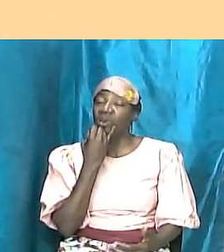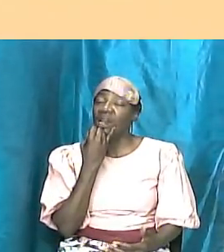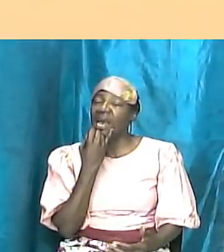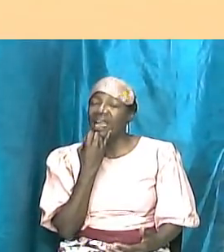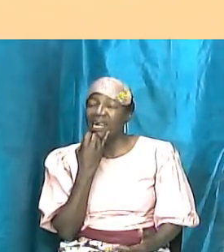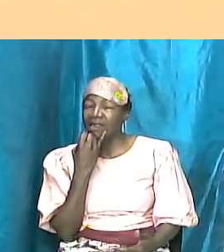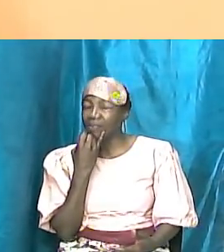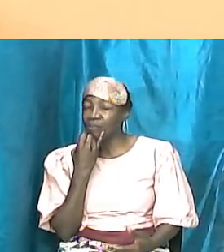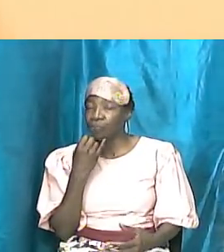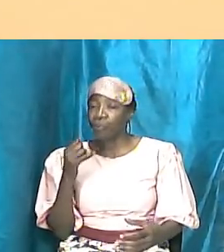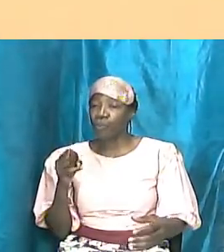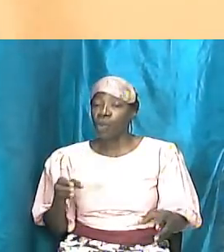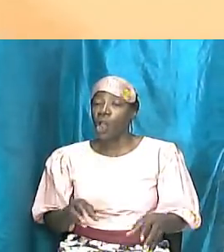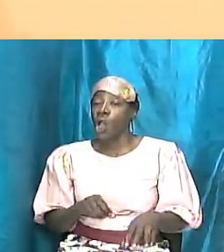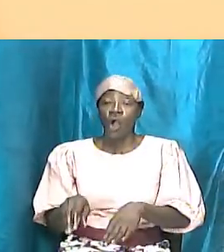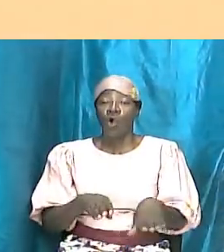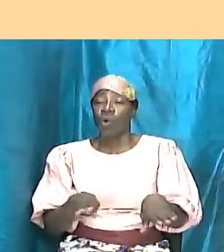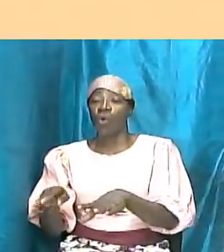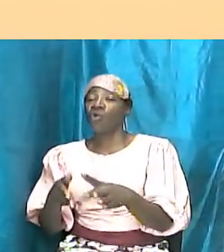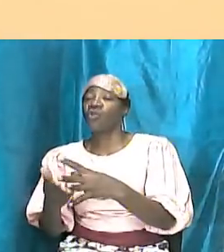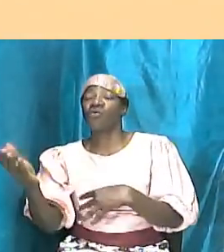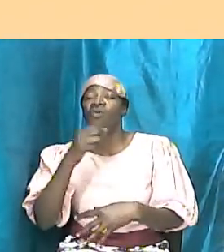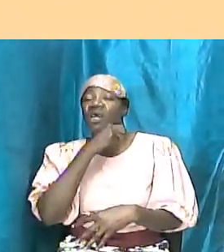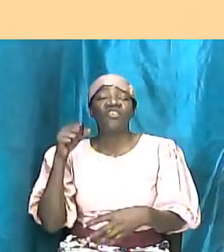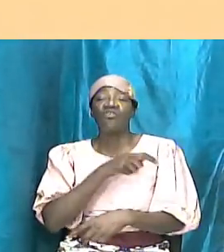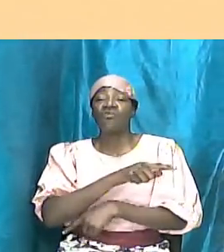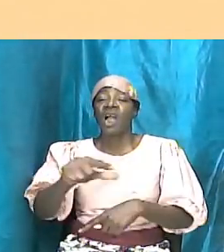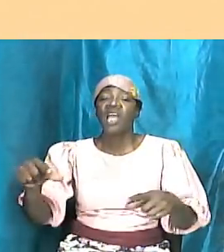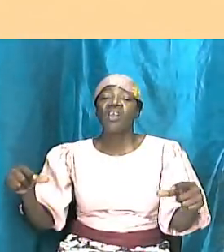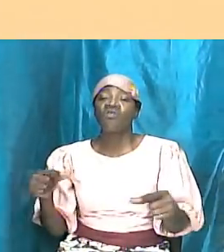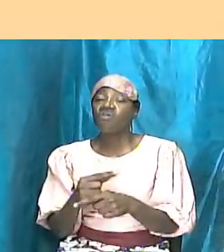wind blew all night